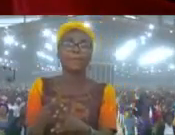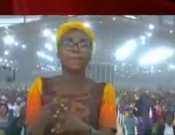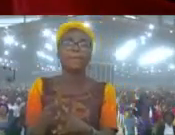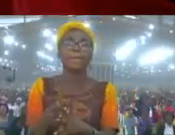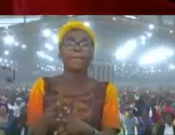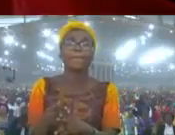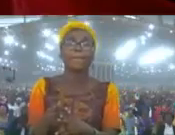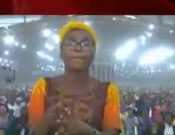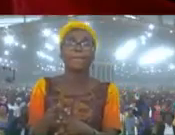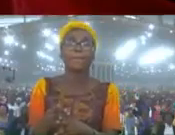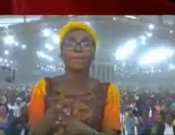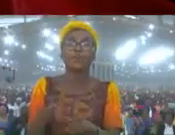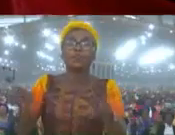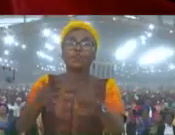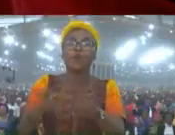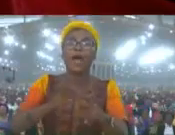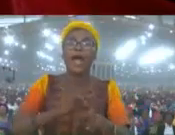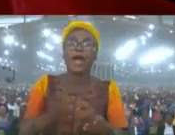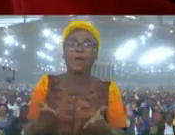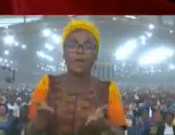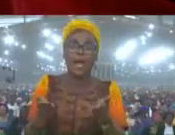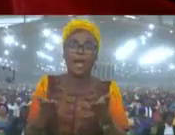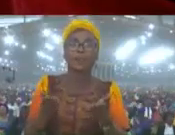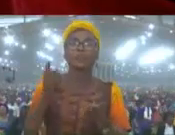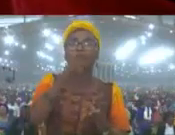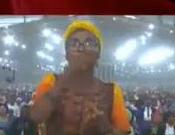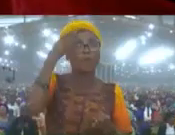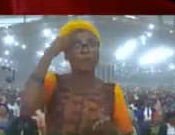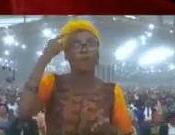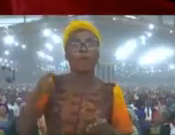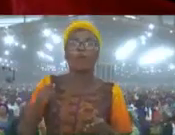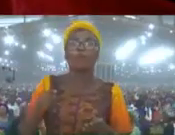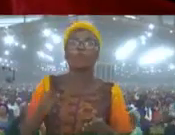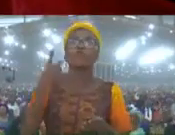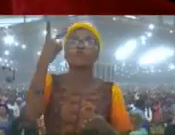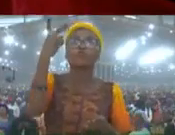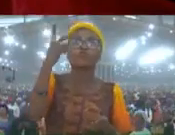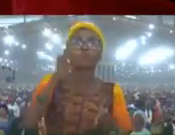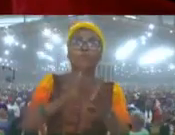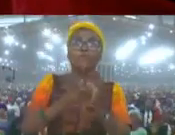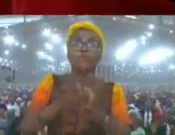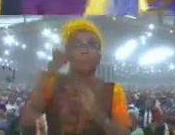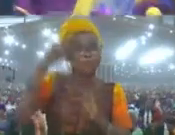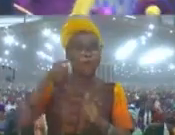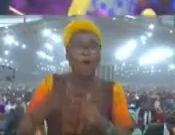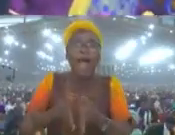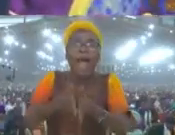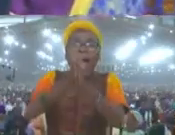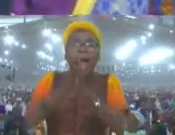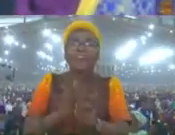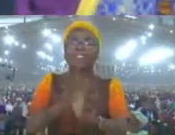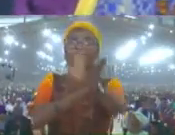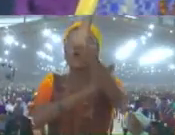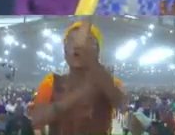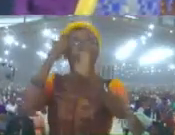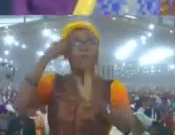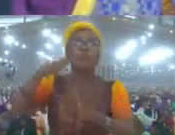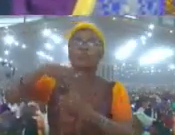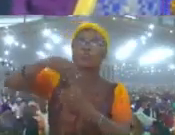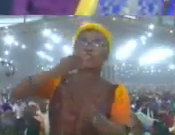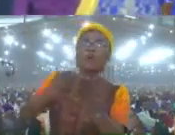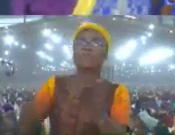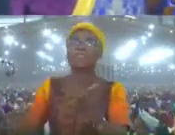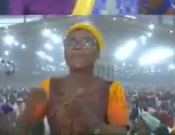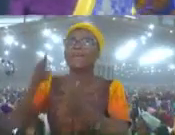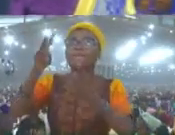So I'm going to ask you for 2 minutes to ask God for something very special today, something big